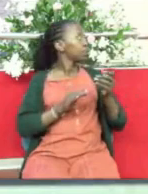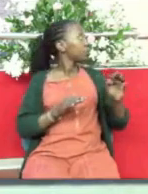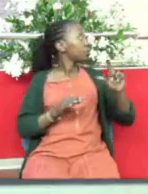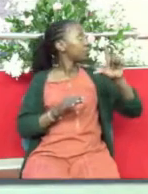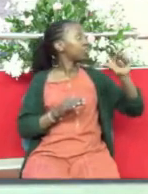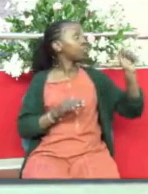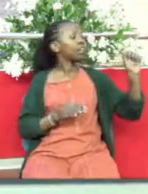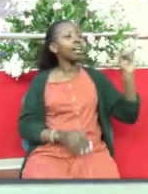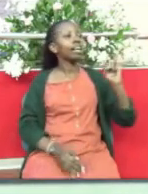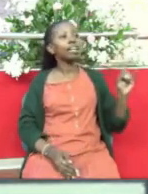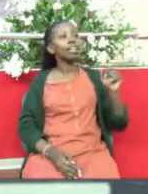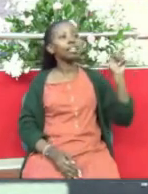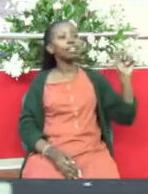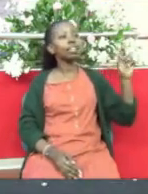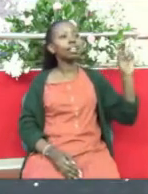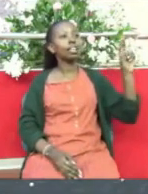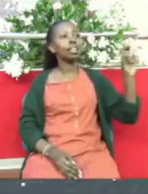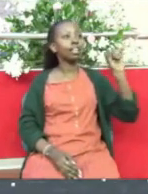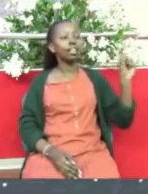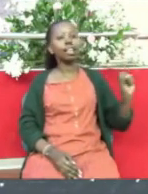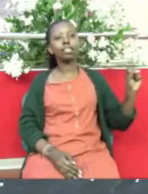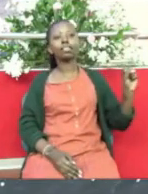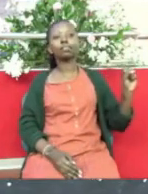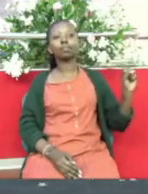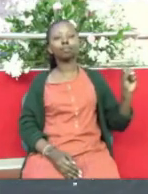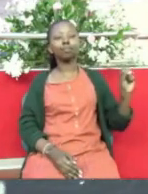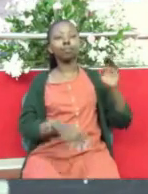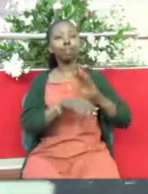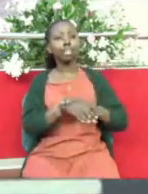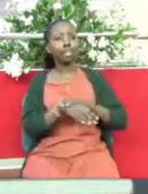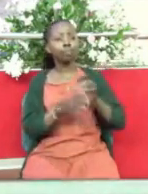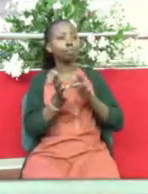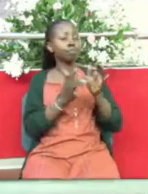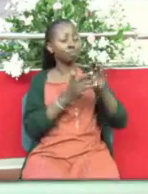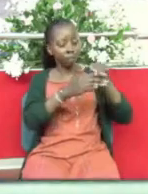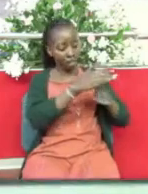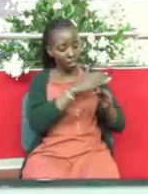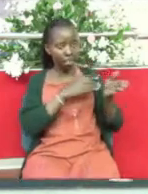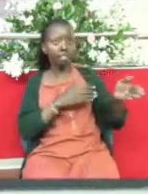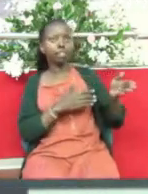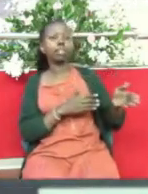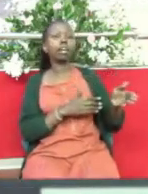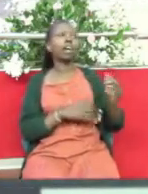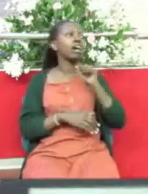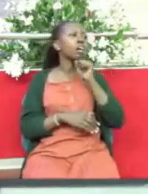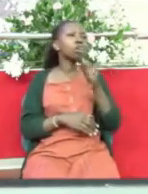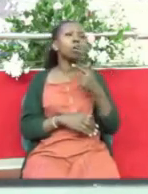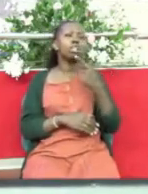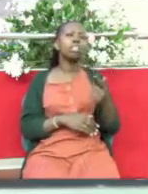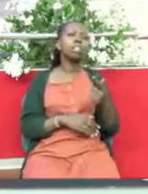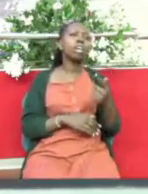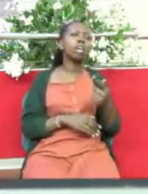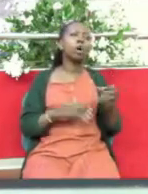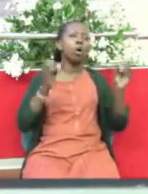msimamo ambao Yesu alikuwa nao alipoenda kwenye kaburi la Lazaro. And when he got there, na baada ya kwenda pale, he did not say, "Oh ye, come